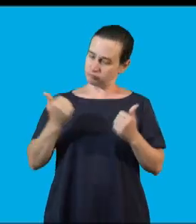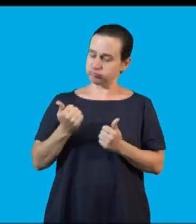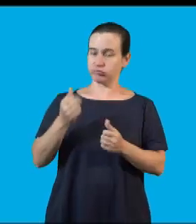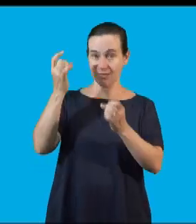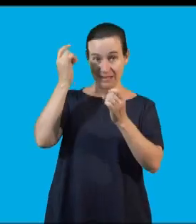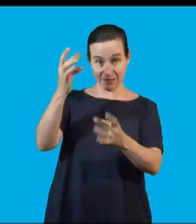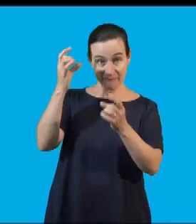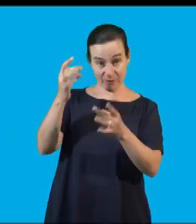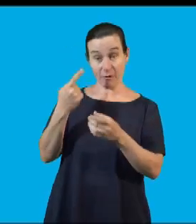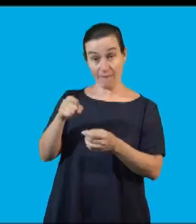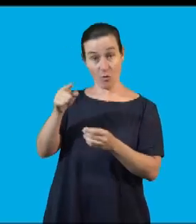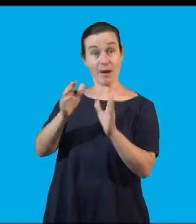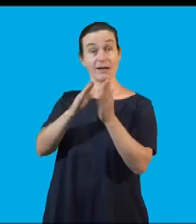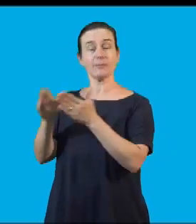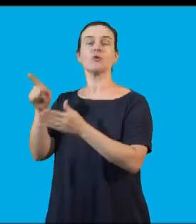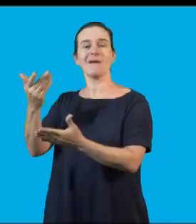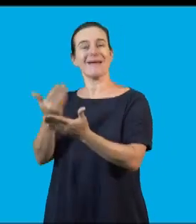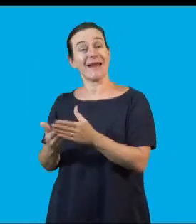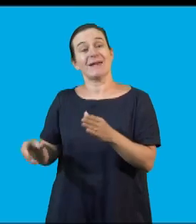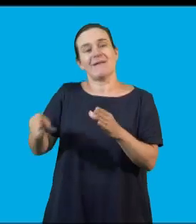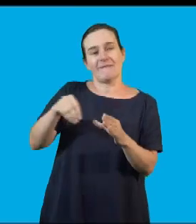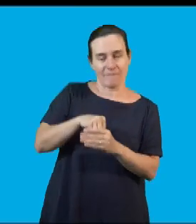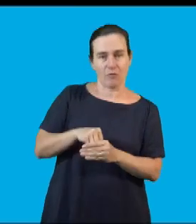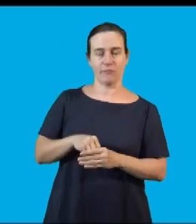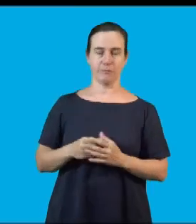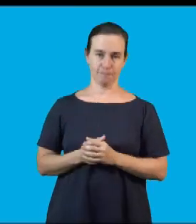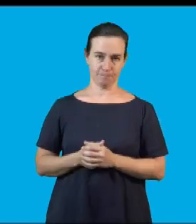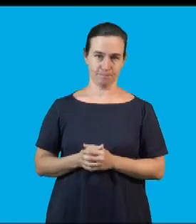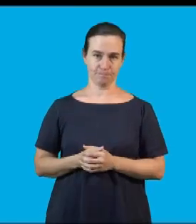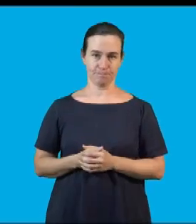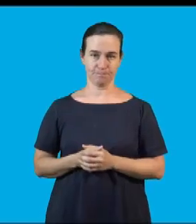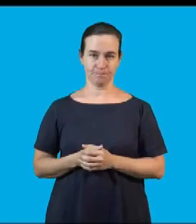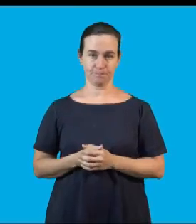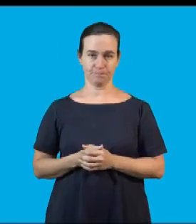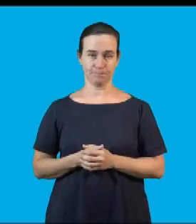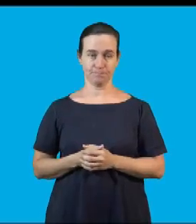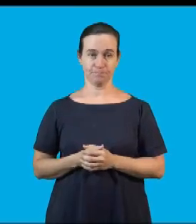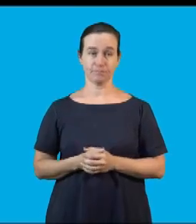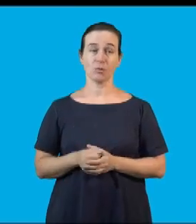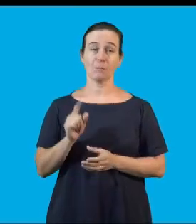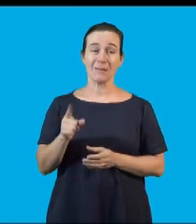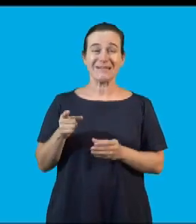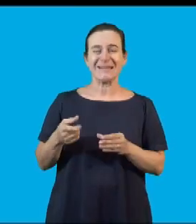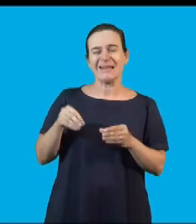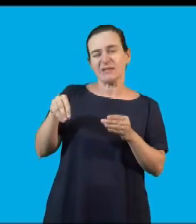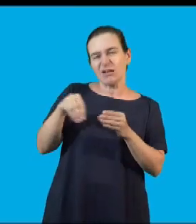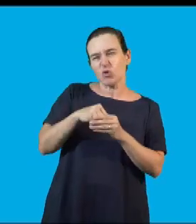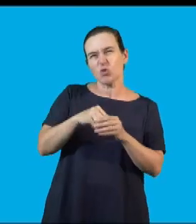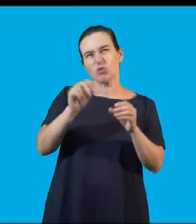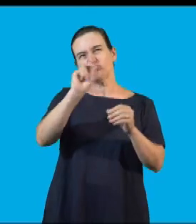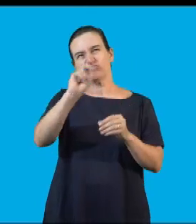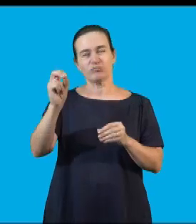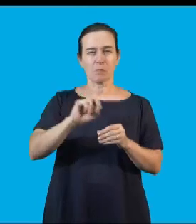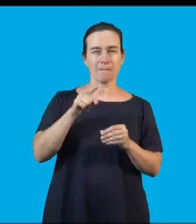inform members of the community to become involved in the vegetable garden project. Include catchy words